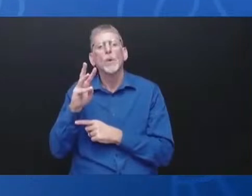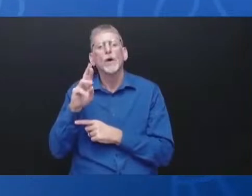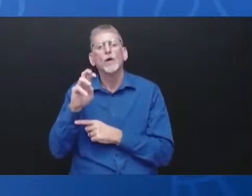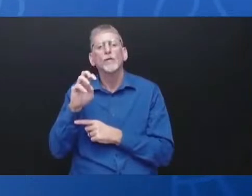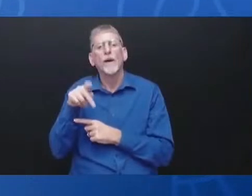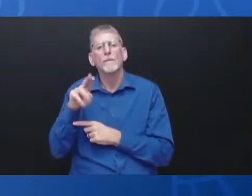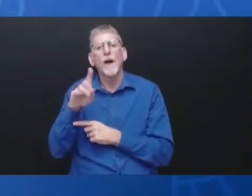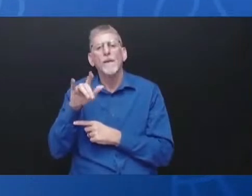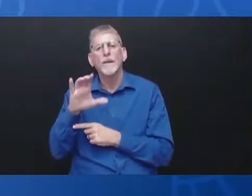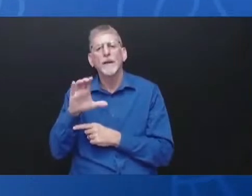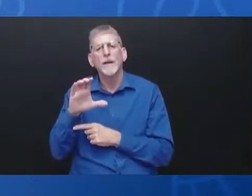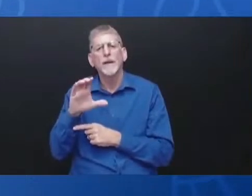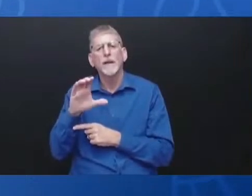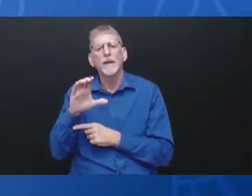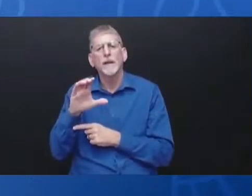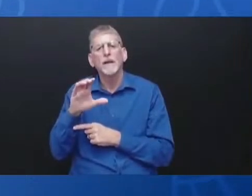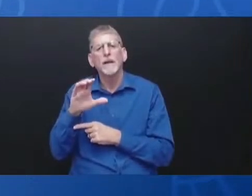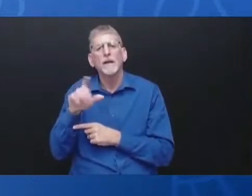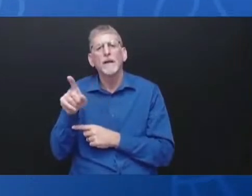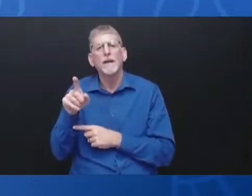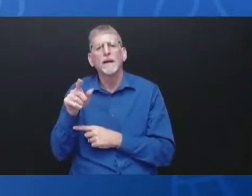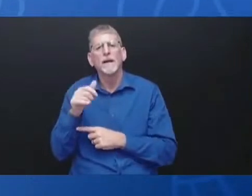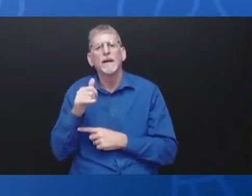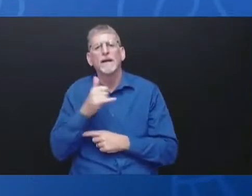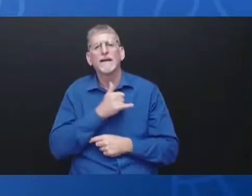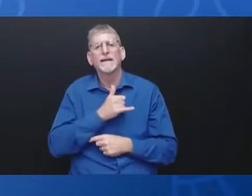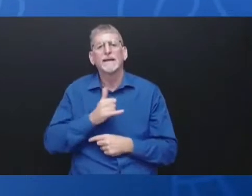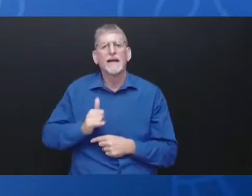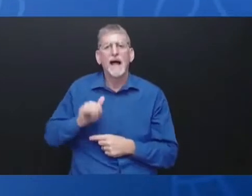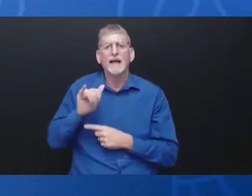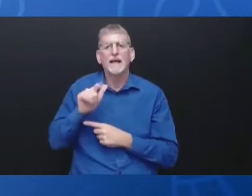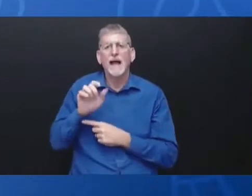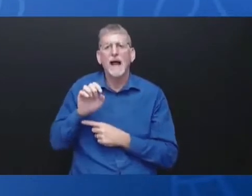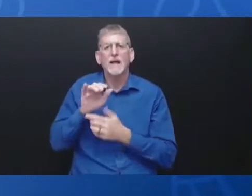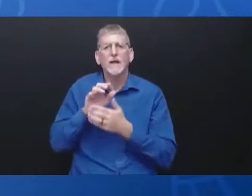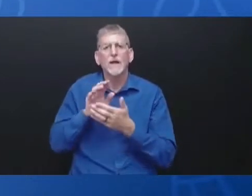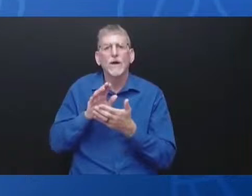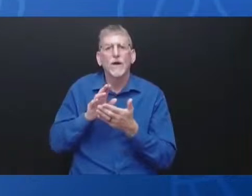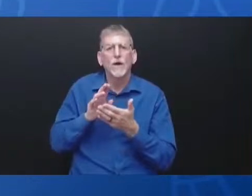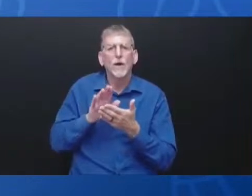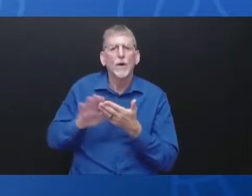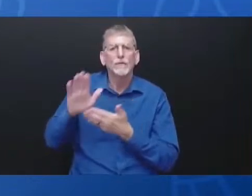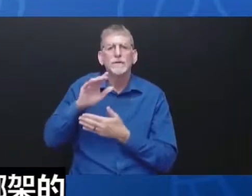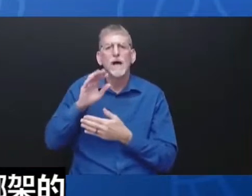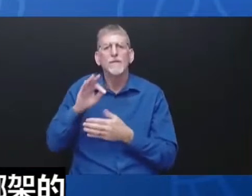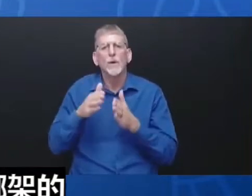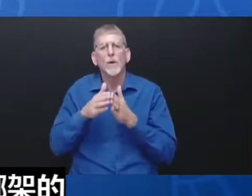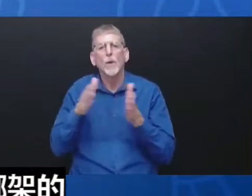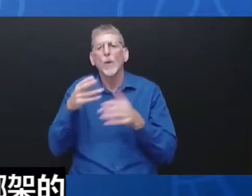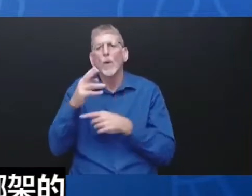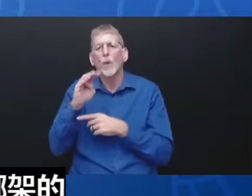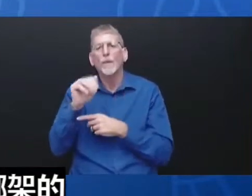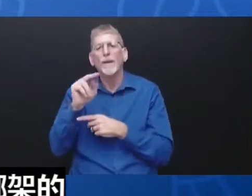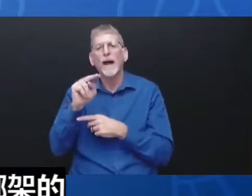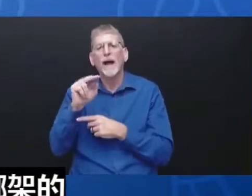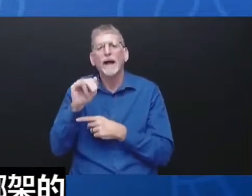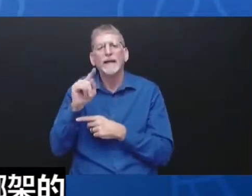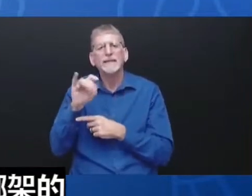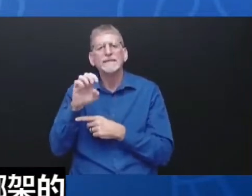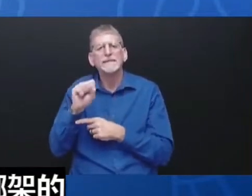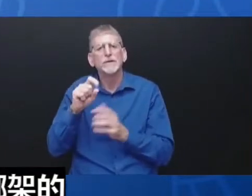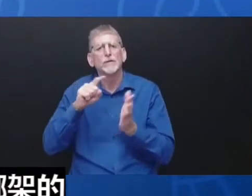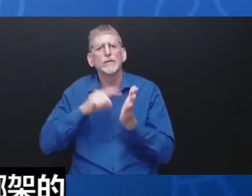Health's Humanitarian Research Lab. They were tracking evidence of Ukrainian children that have been abducted